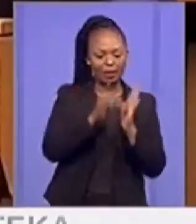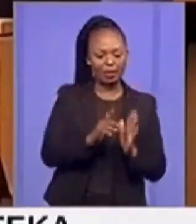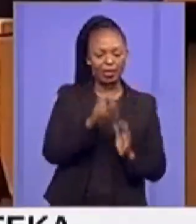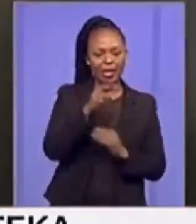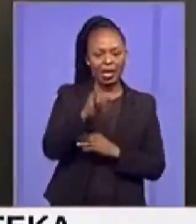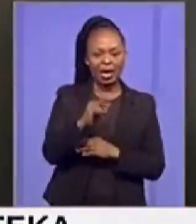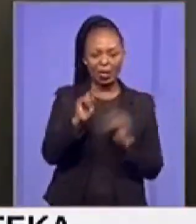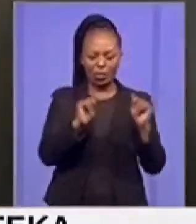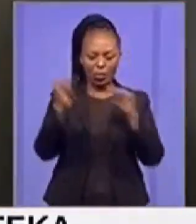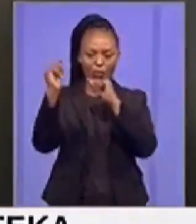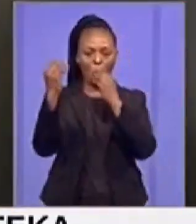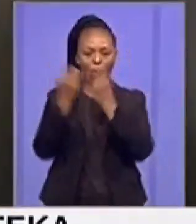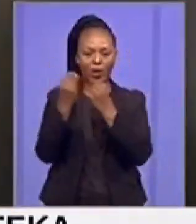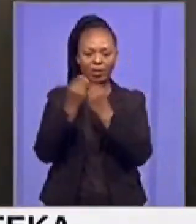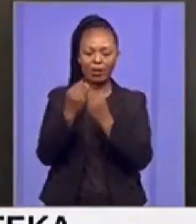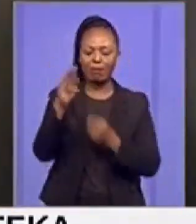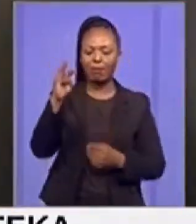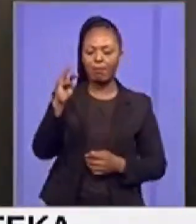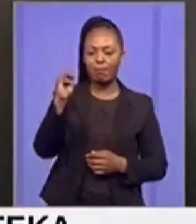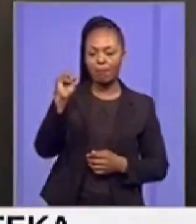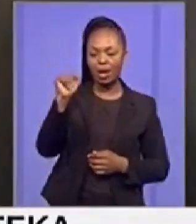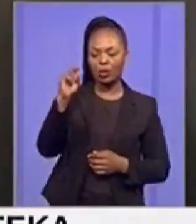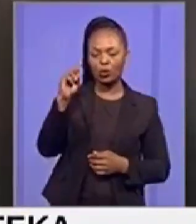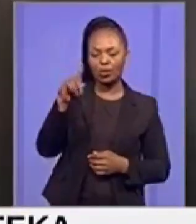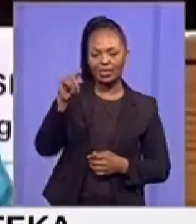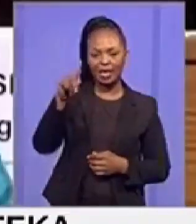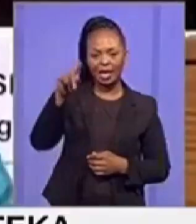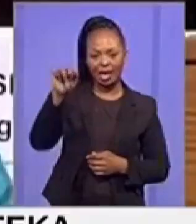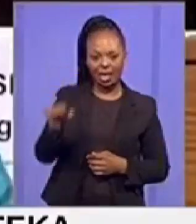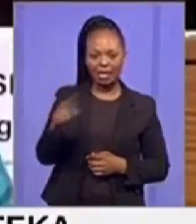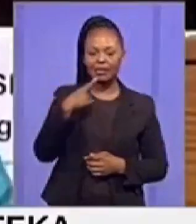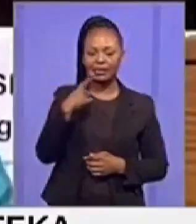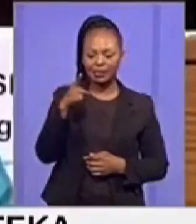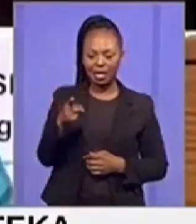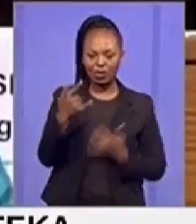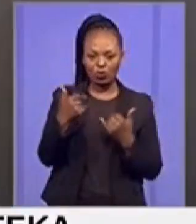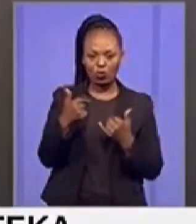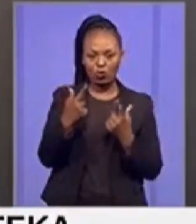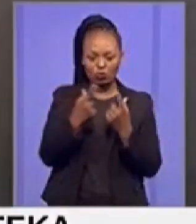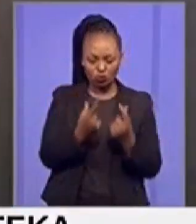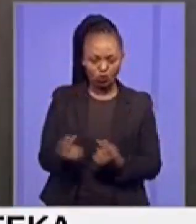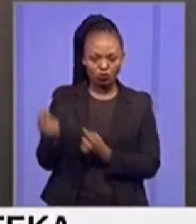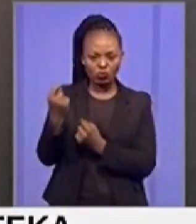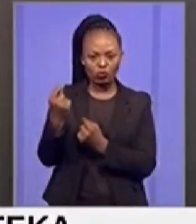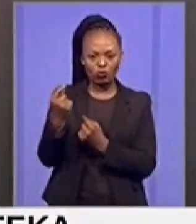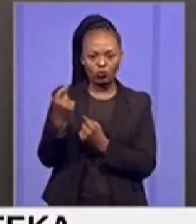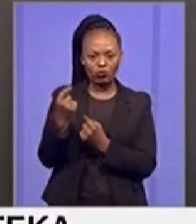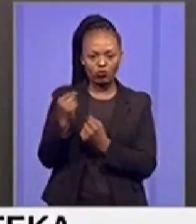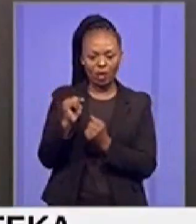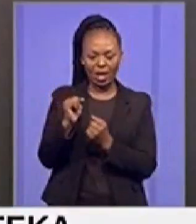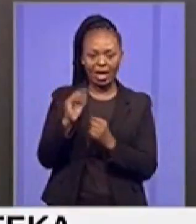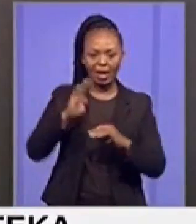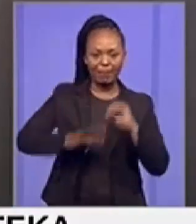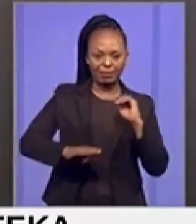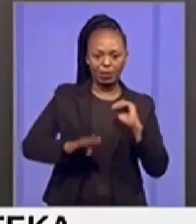nkisang kano mo a ileng a botsa Madonsela e le hore o ntse a fuputswa kapa tjhe. Is this my